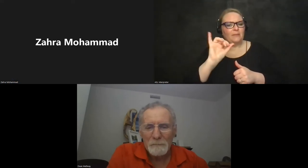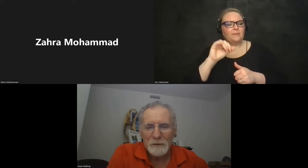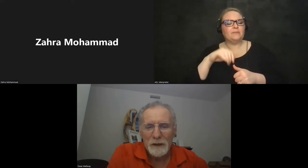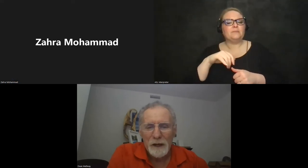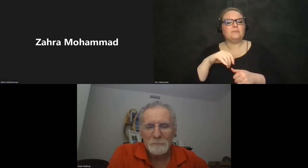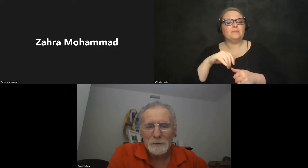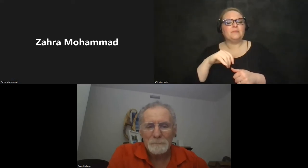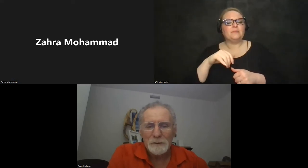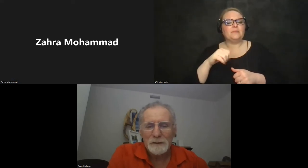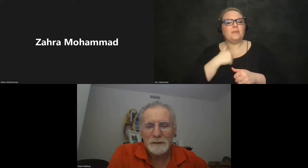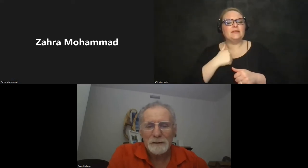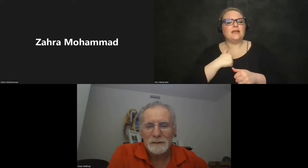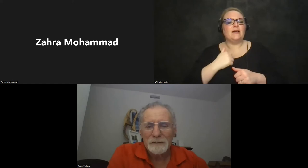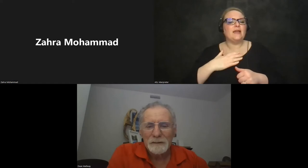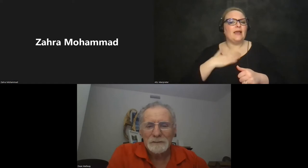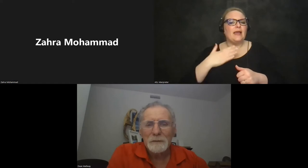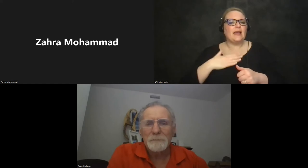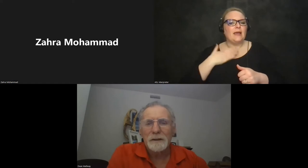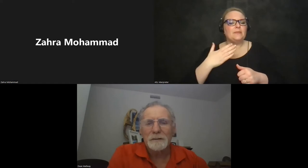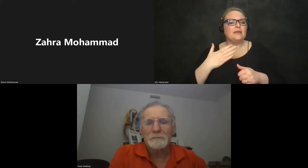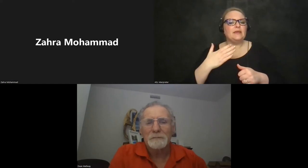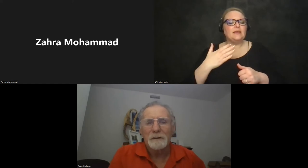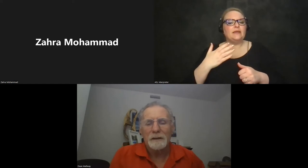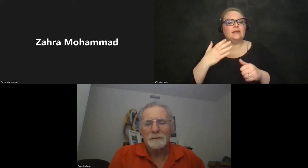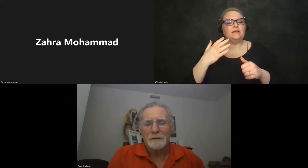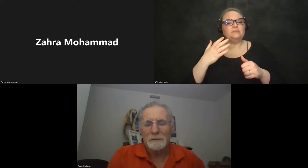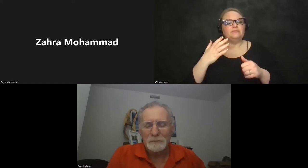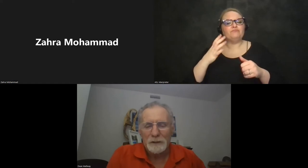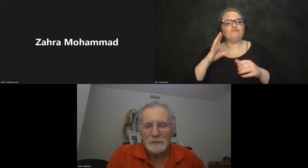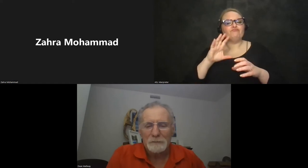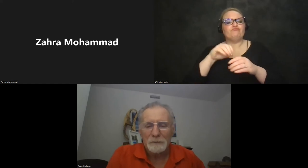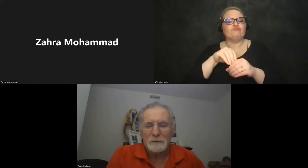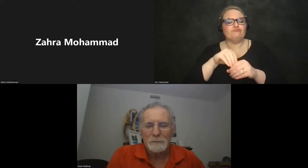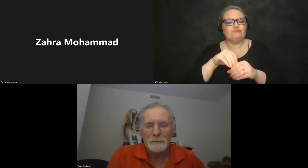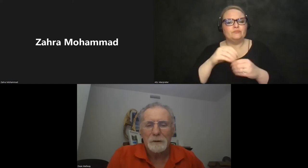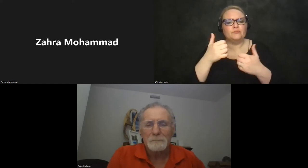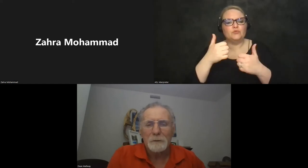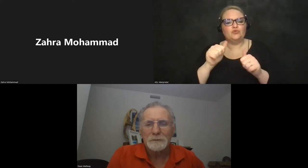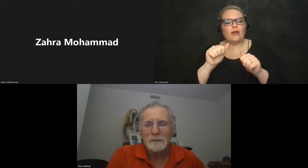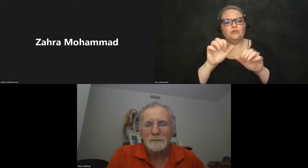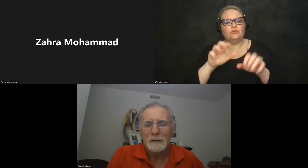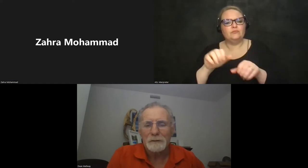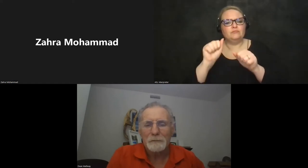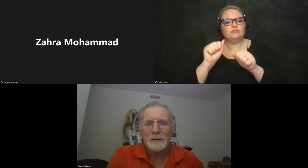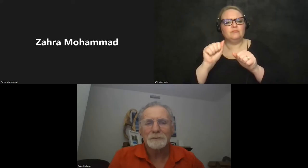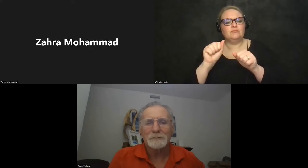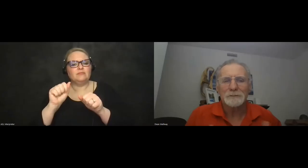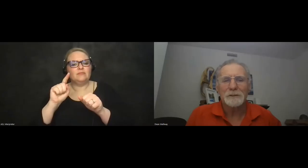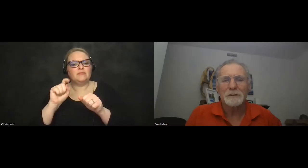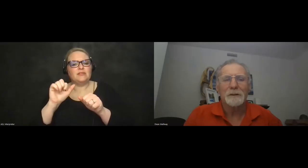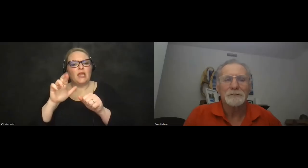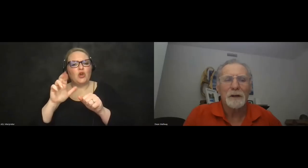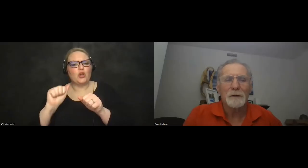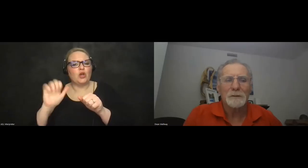very happy to be stepping in and and trying to fill the big boots that Tara wears.